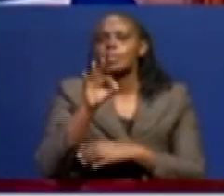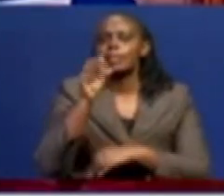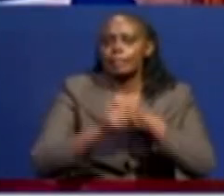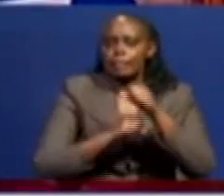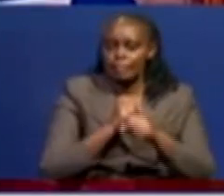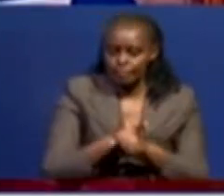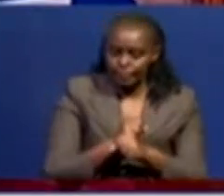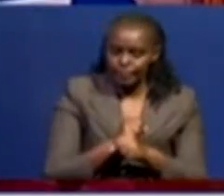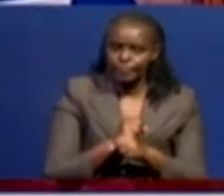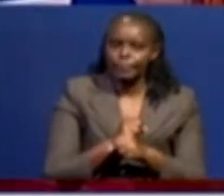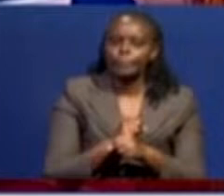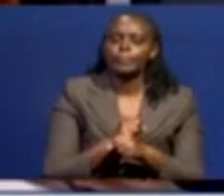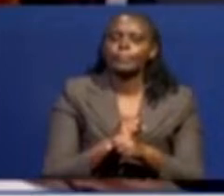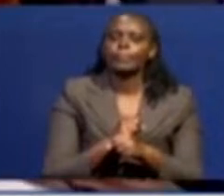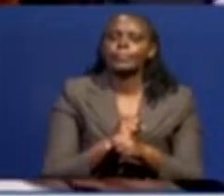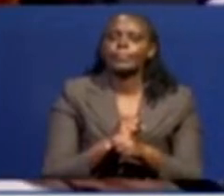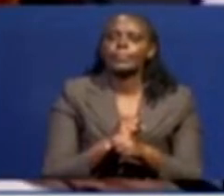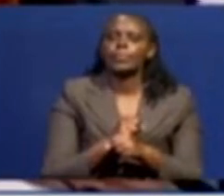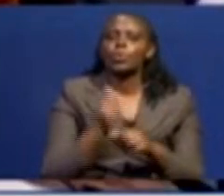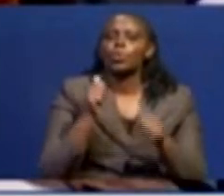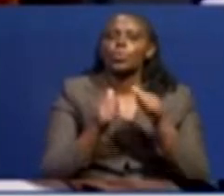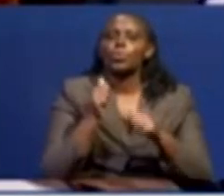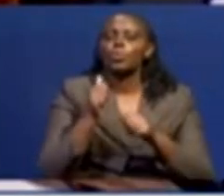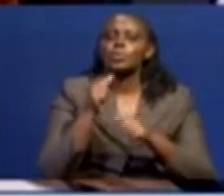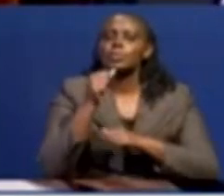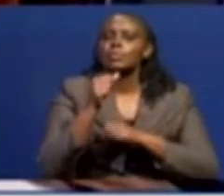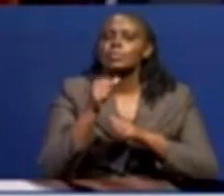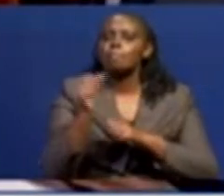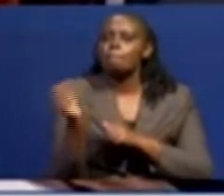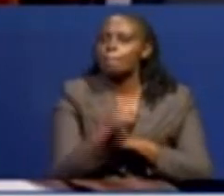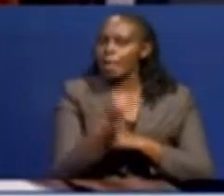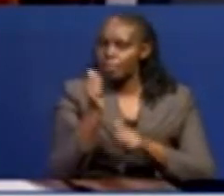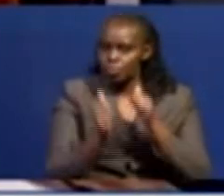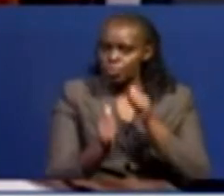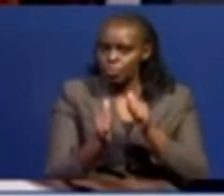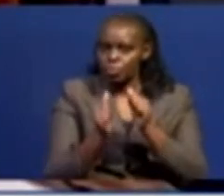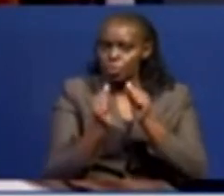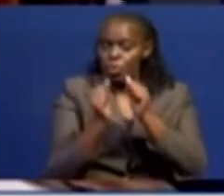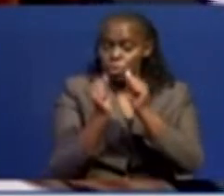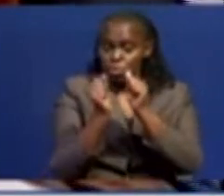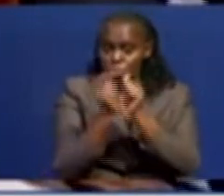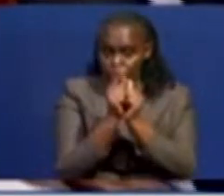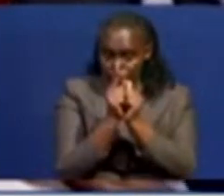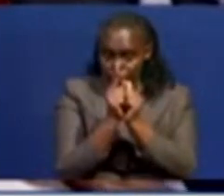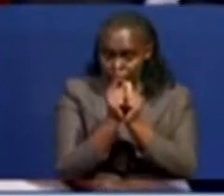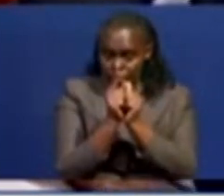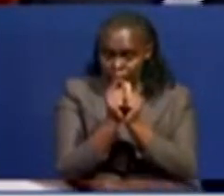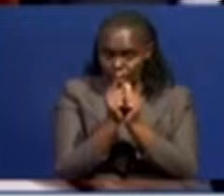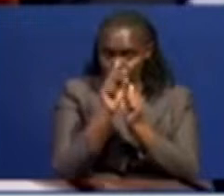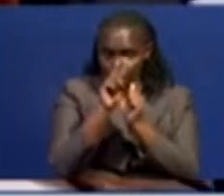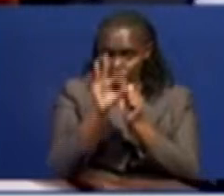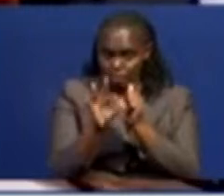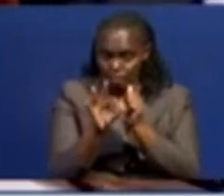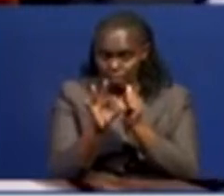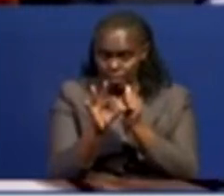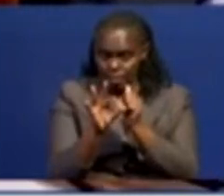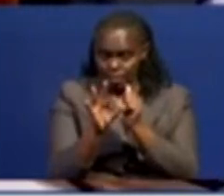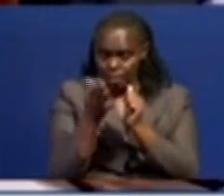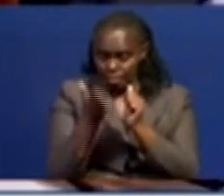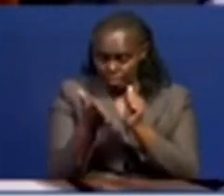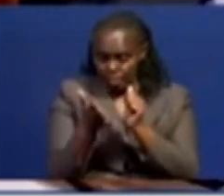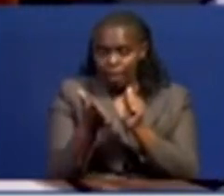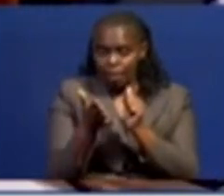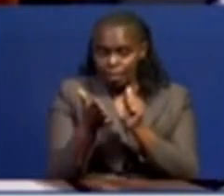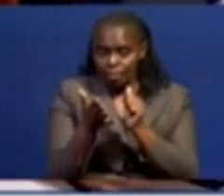2023. 2023. Yes. Which year? Which month? November 2023. Did that month